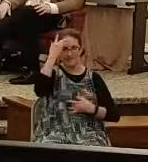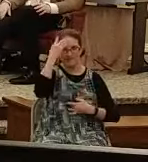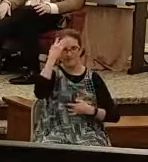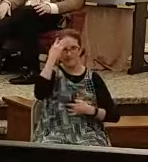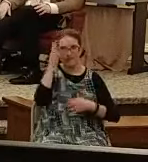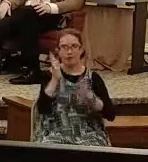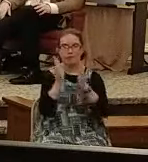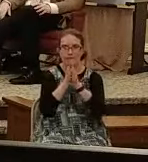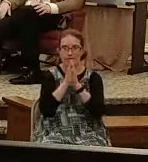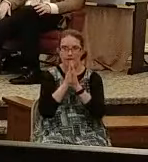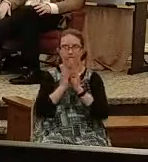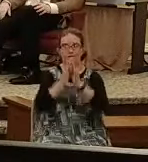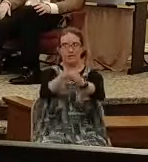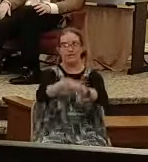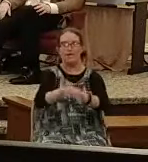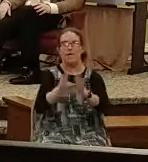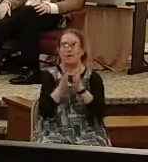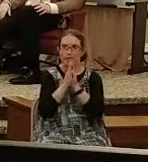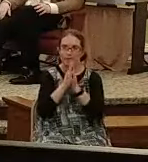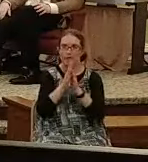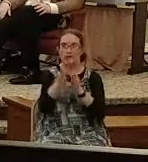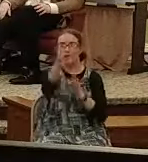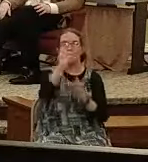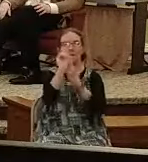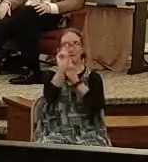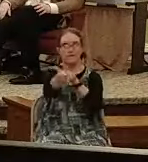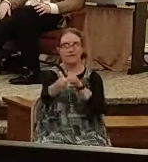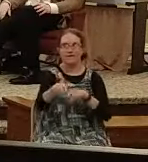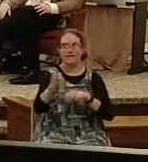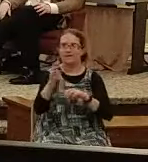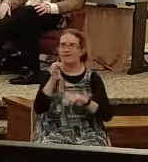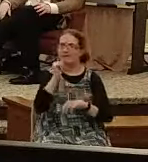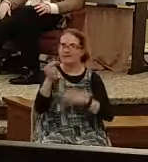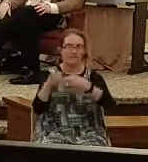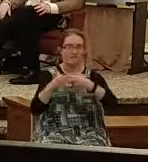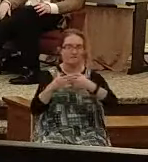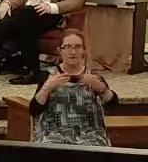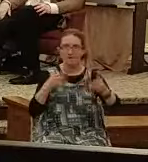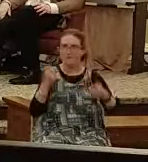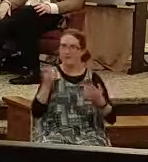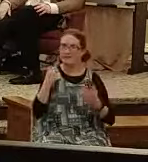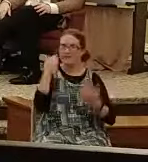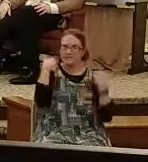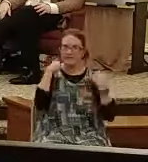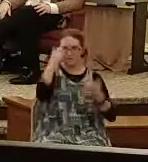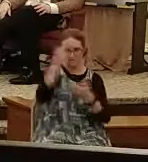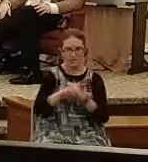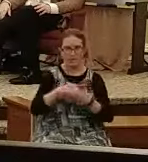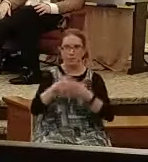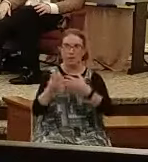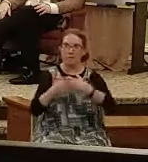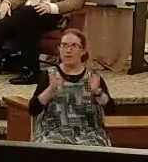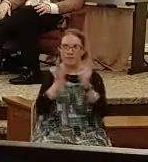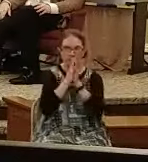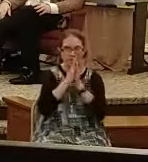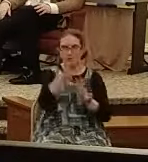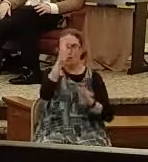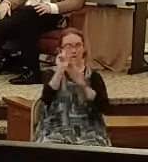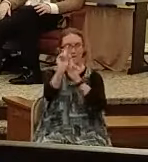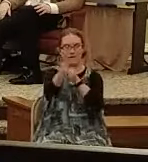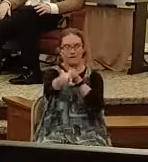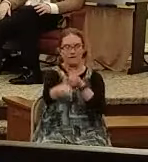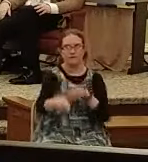faith believing that when we pray, God answers. It doesn't matter what it is. I just have to believe that. Amen. That no matter what I'm praying for, God